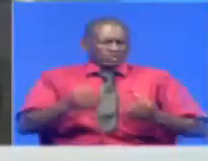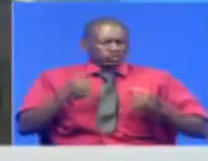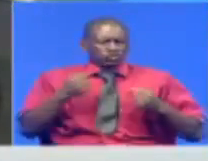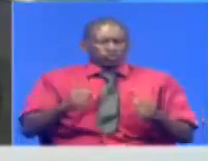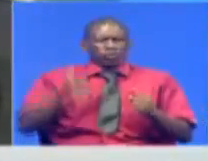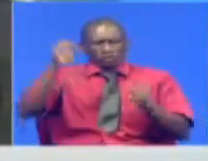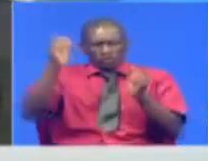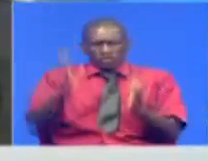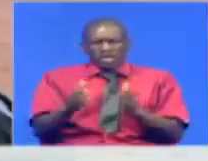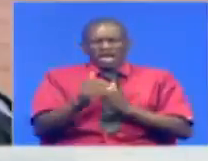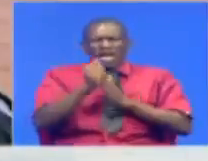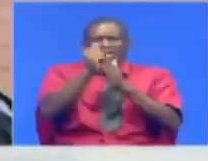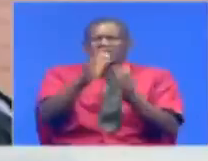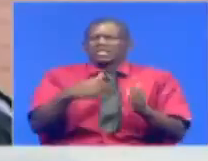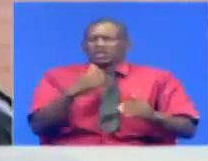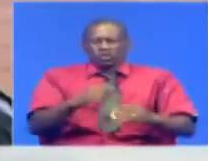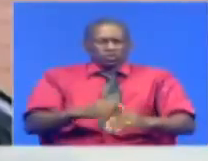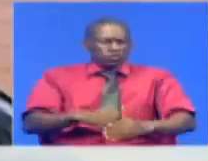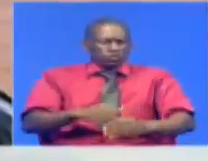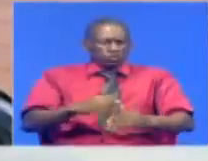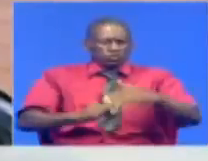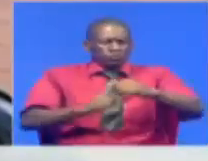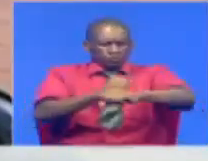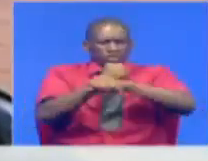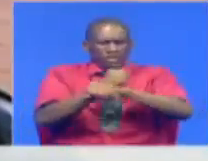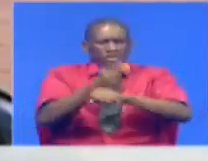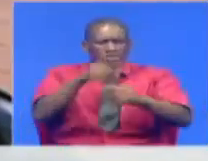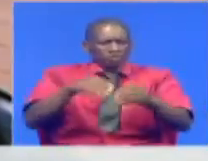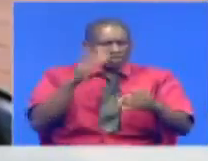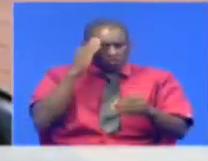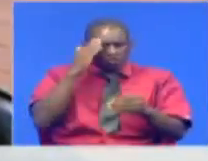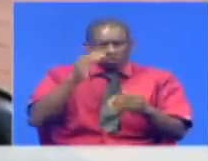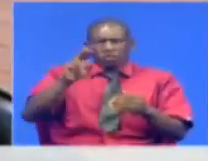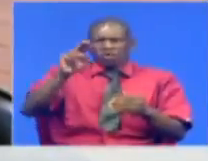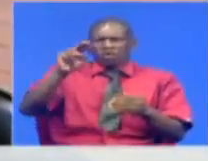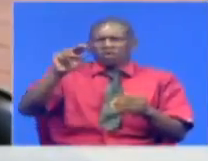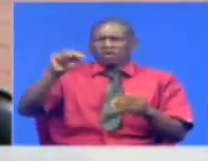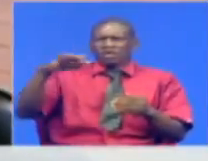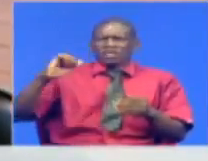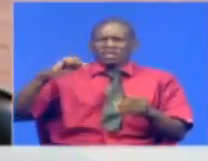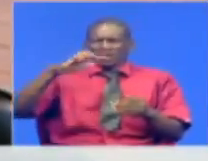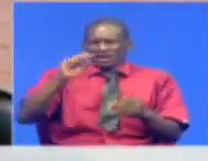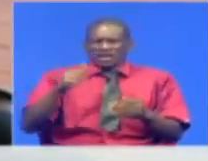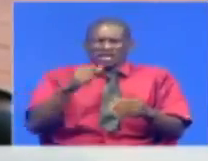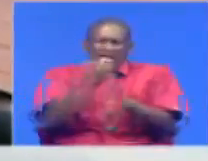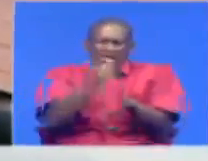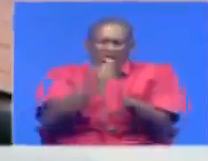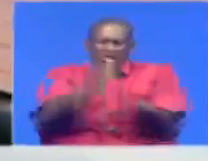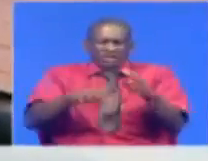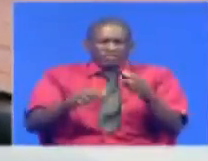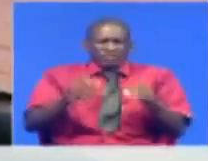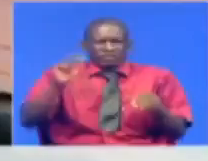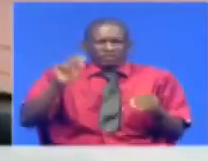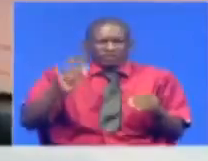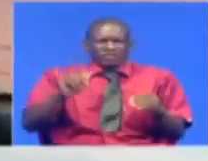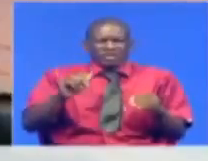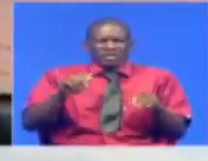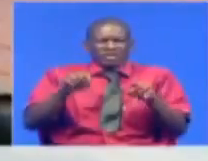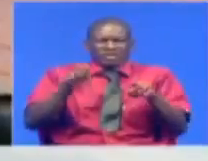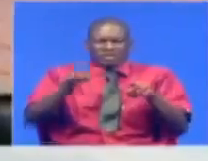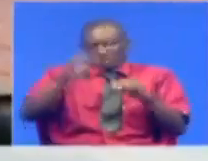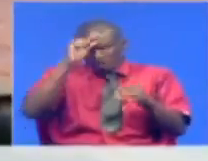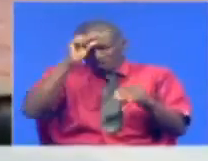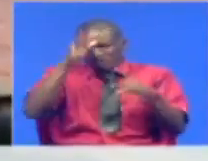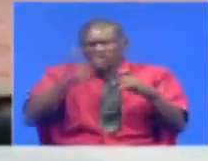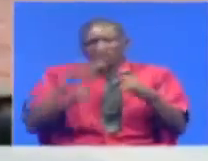and a leader who stood for what was right. Nyaga had served in government since the late President Daniel Moi's era, where he was first